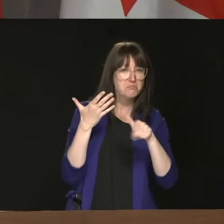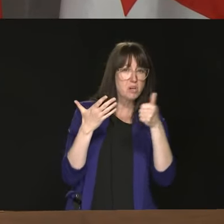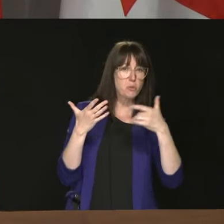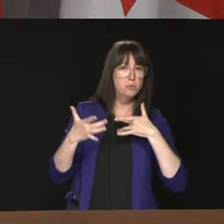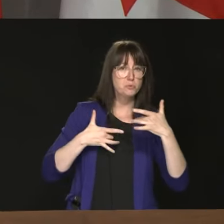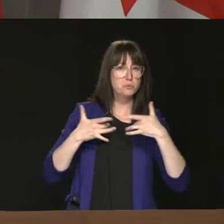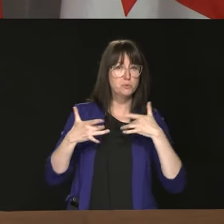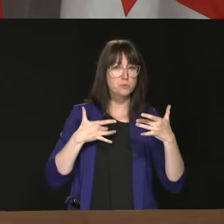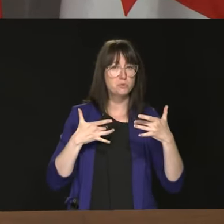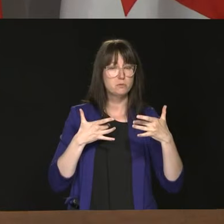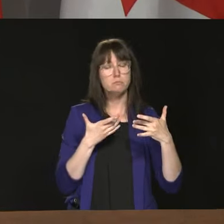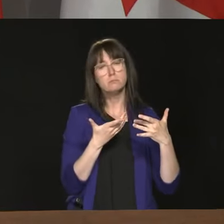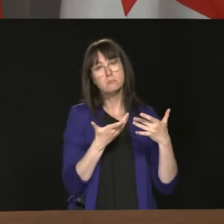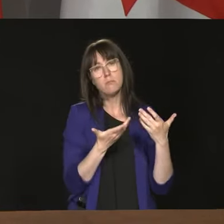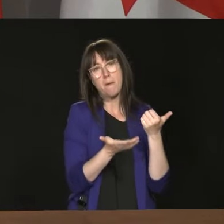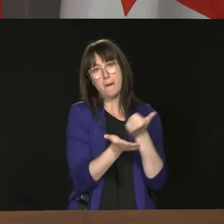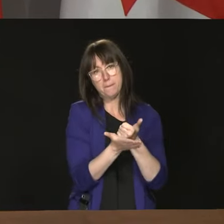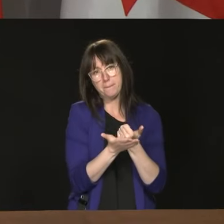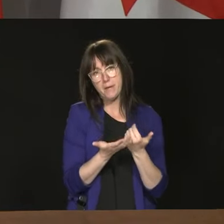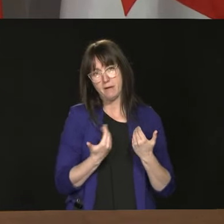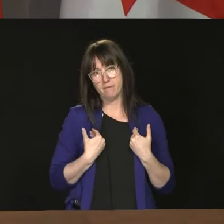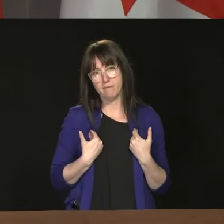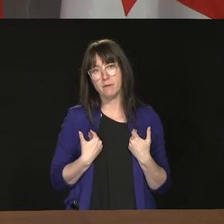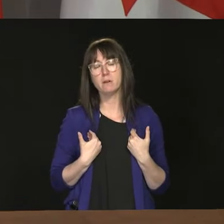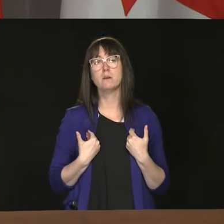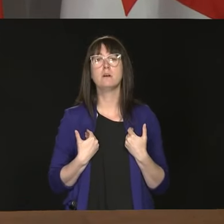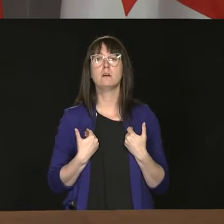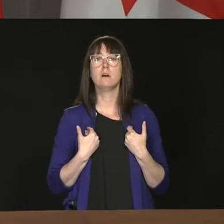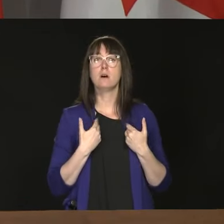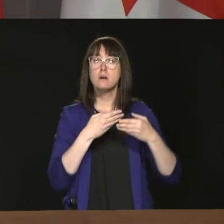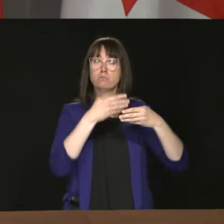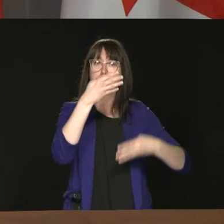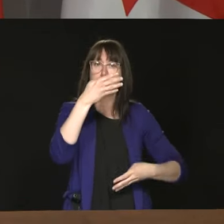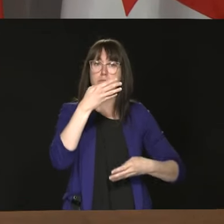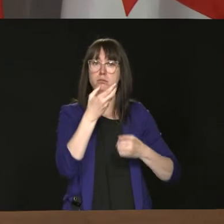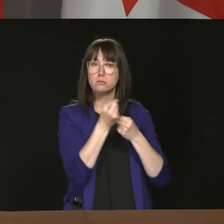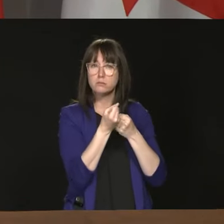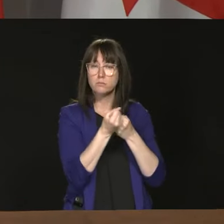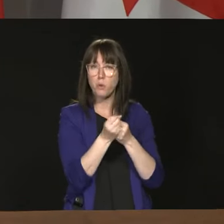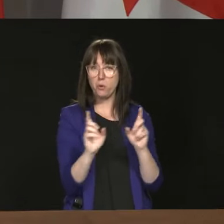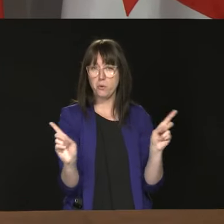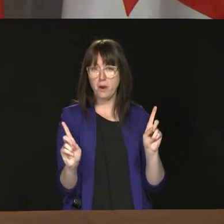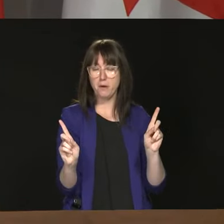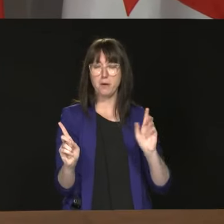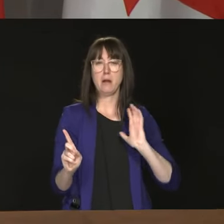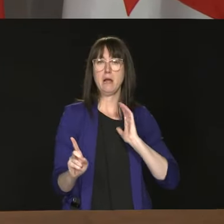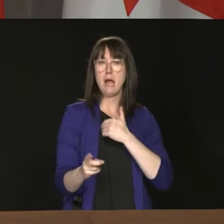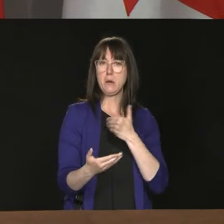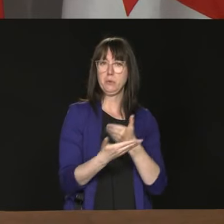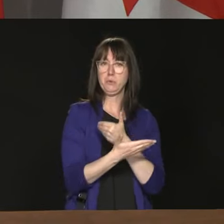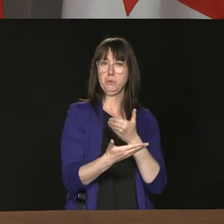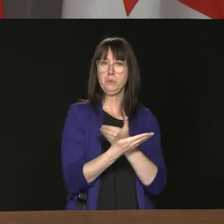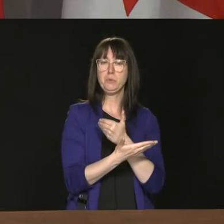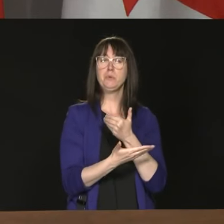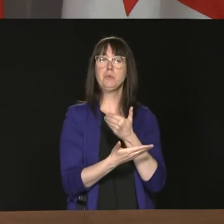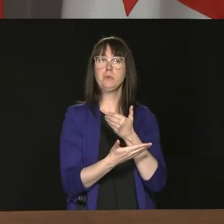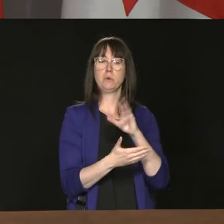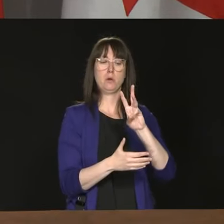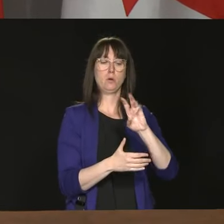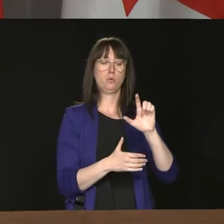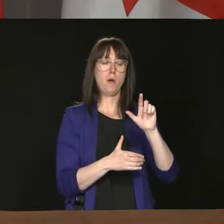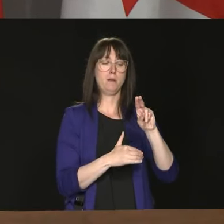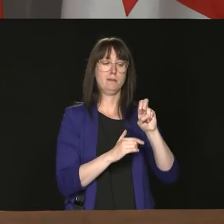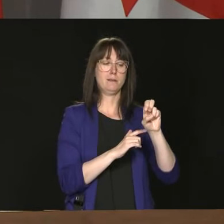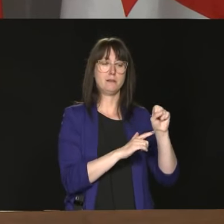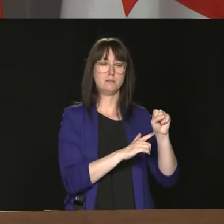pouvez trouver You can find a toute full une gamme range de of services de supports soutien sur through notre our tout new nouveau portail Espace Wellness Mieux-être Together Canada, Canada portal voué